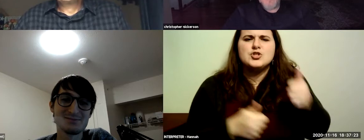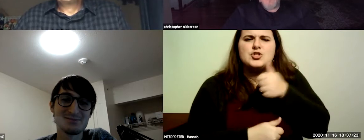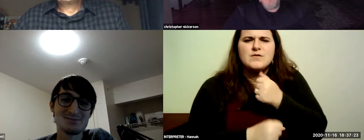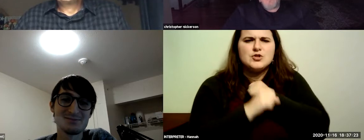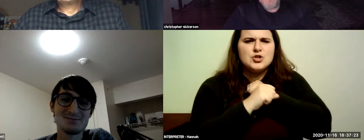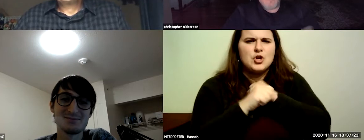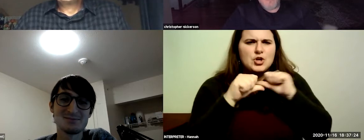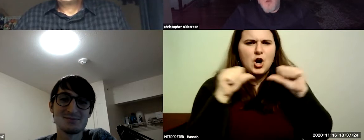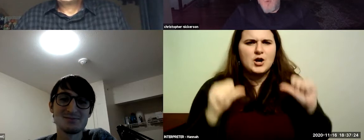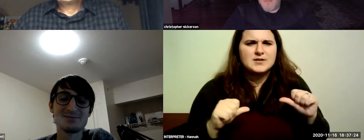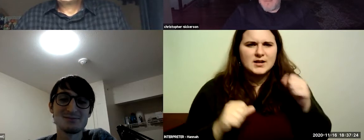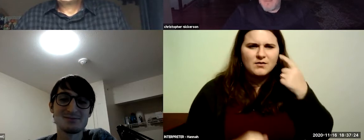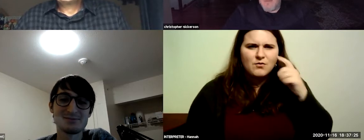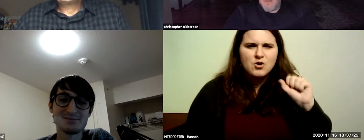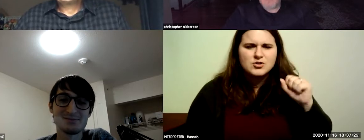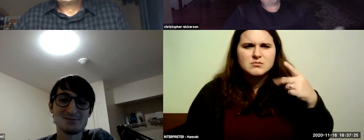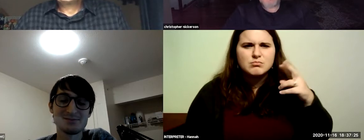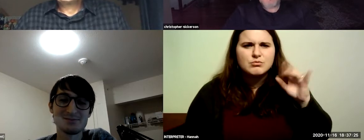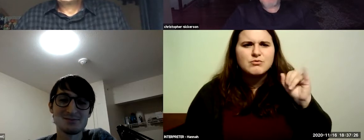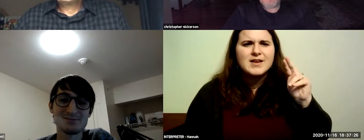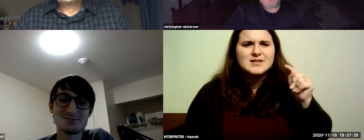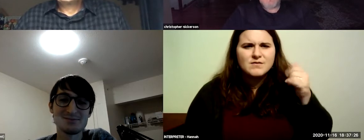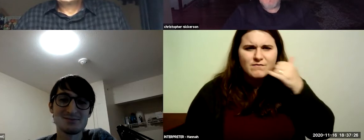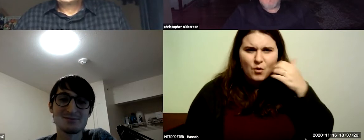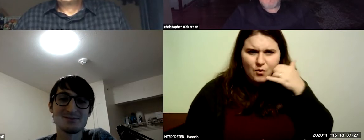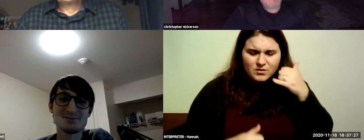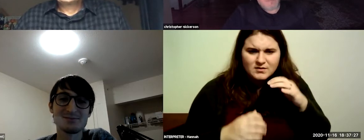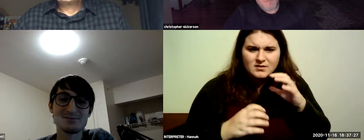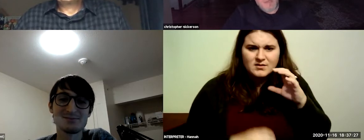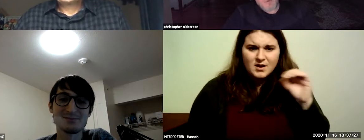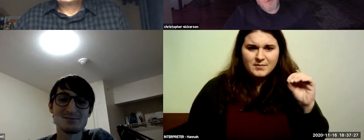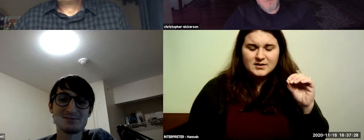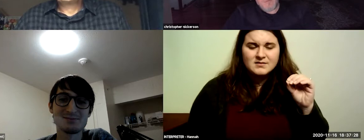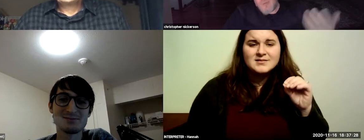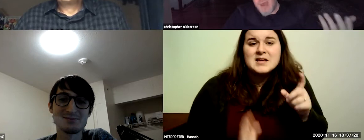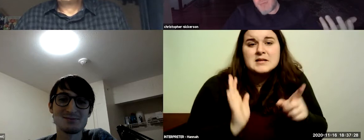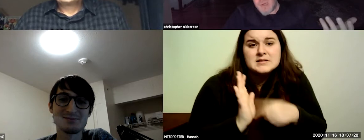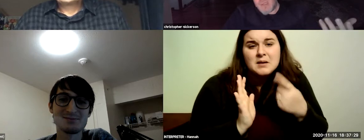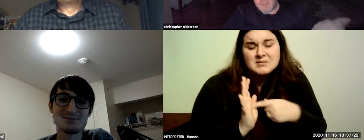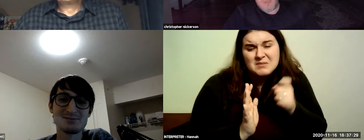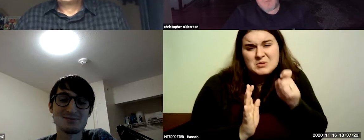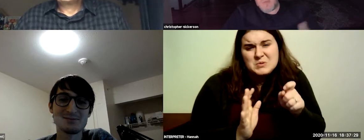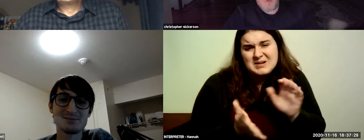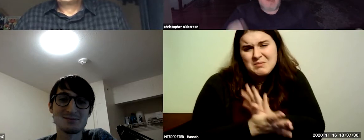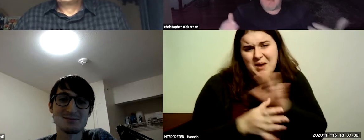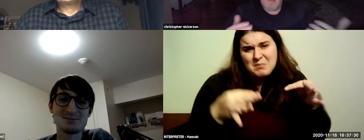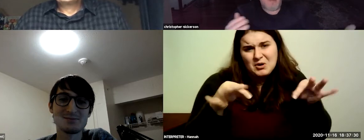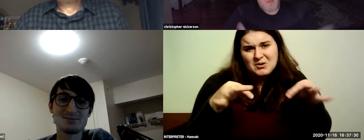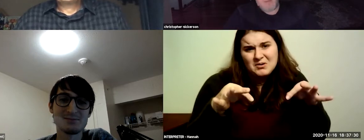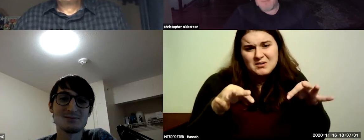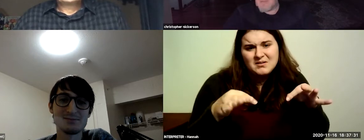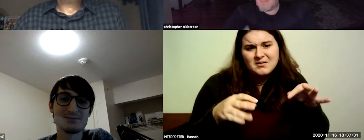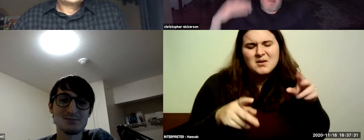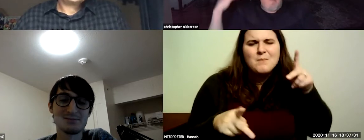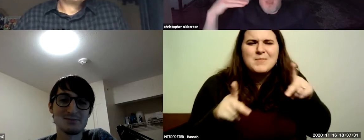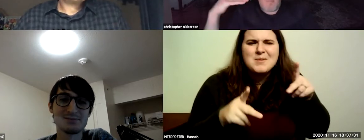know, a really long way to say that sometimes you just need the paper, even if you have the knowledge, because people kind of stand in the